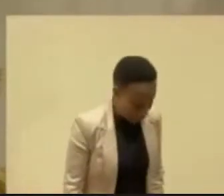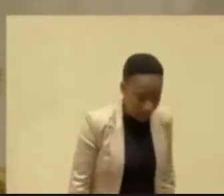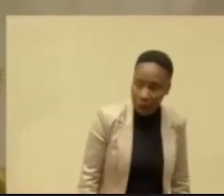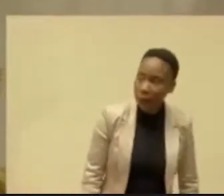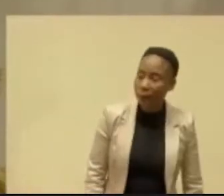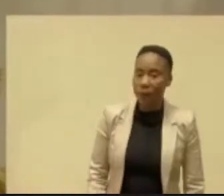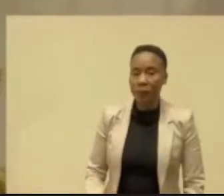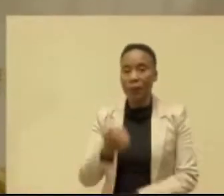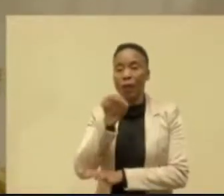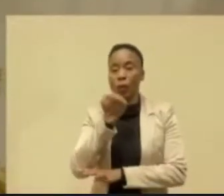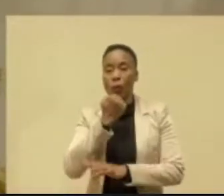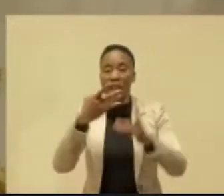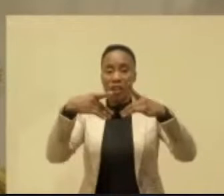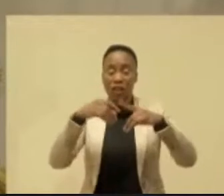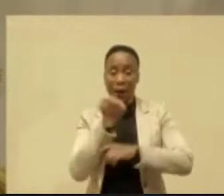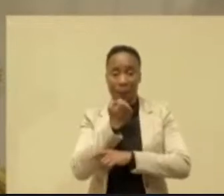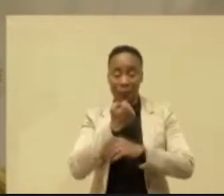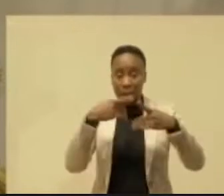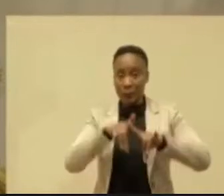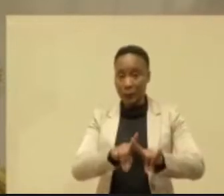apologist chairperson